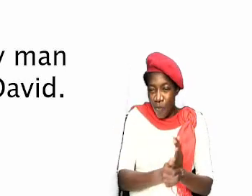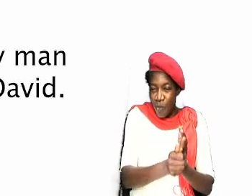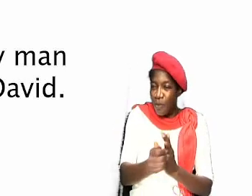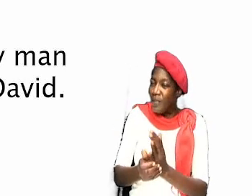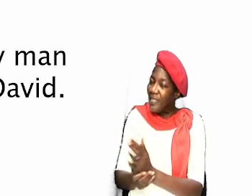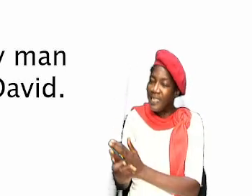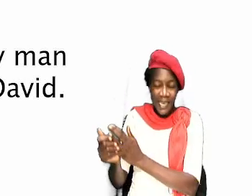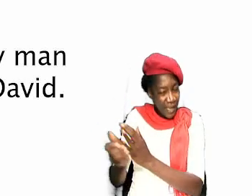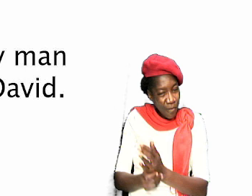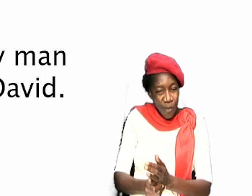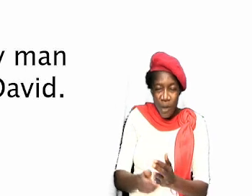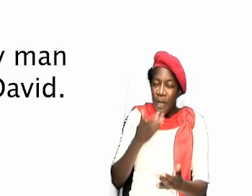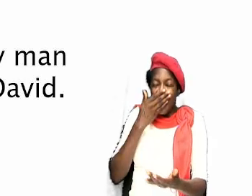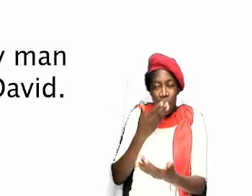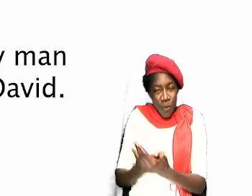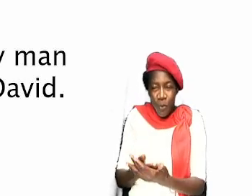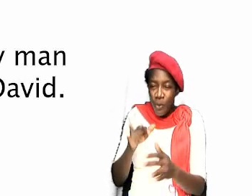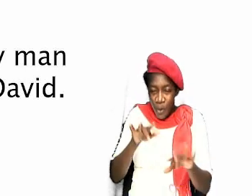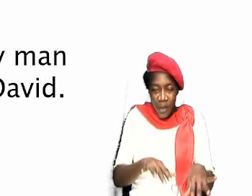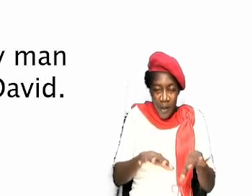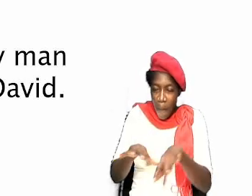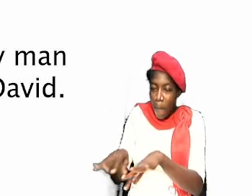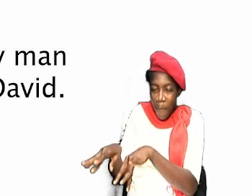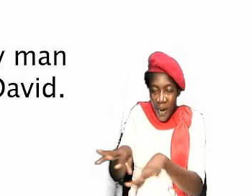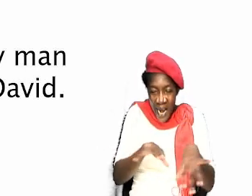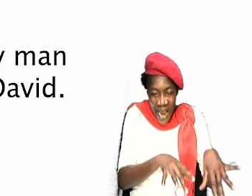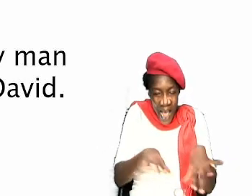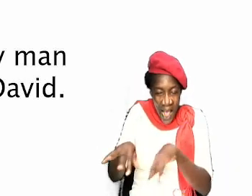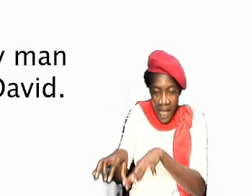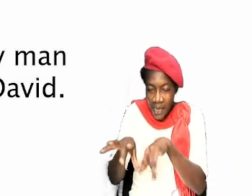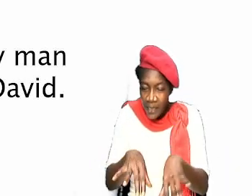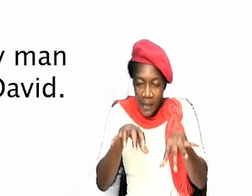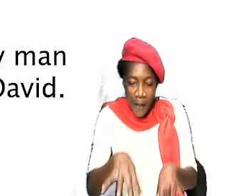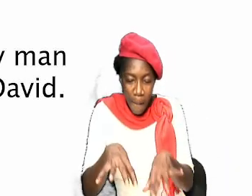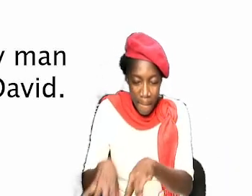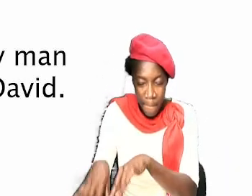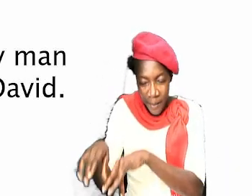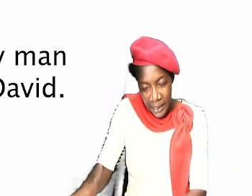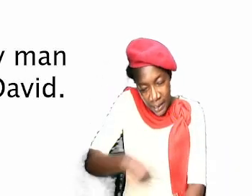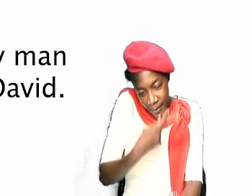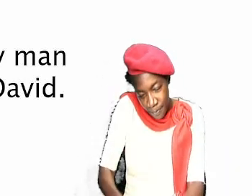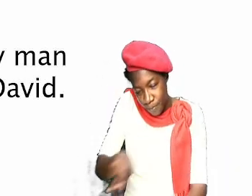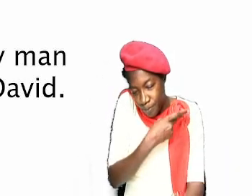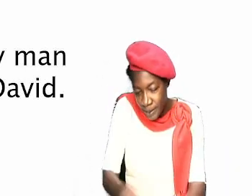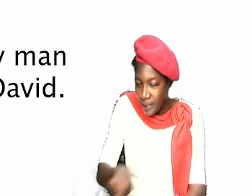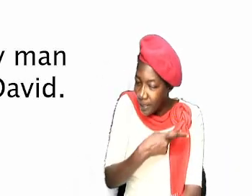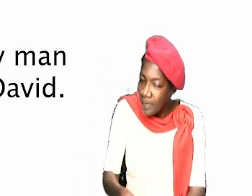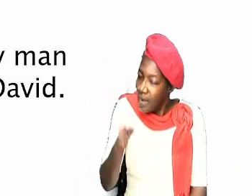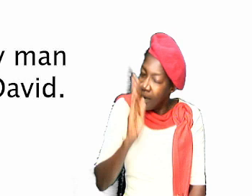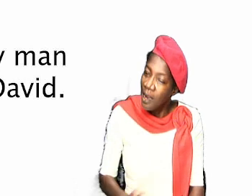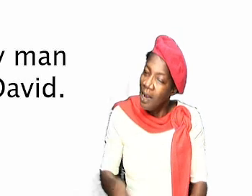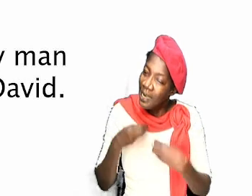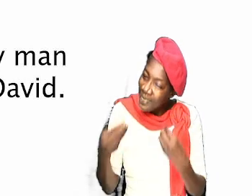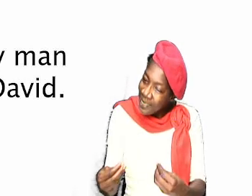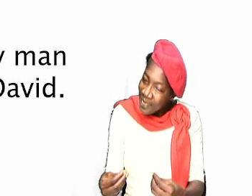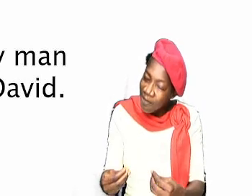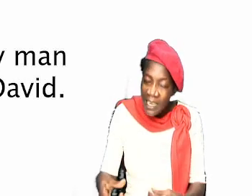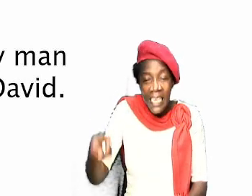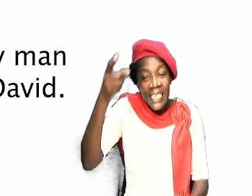can play a tune with his fingers. And this was what the king was looking for. And God gave David that